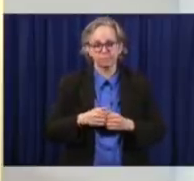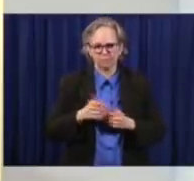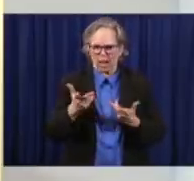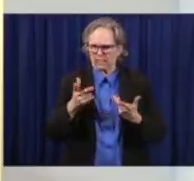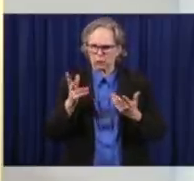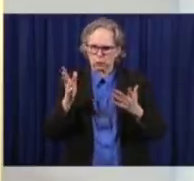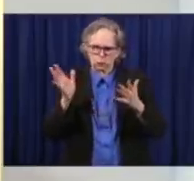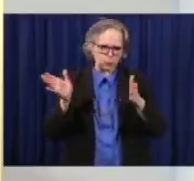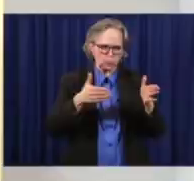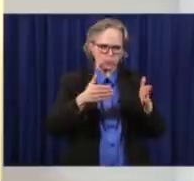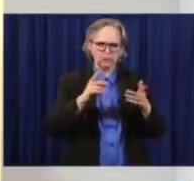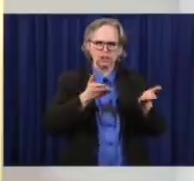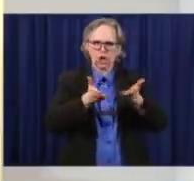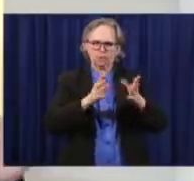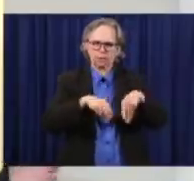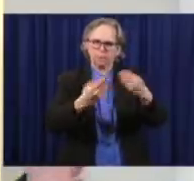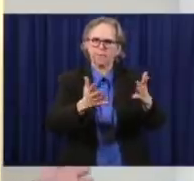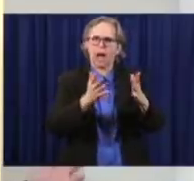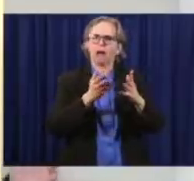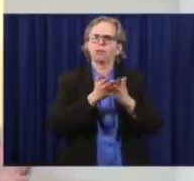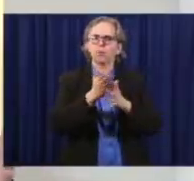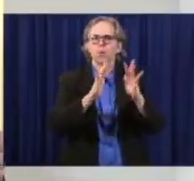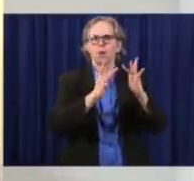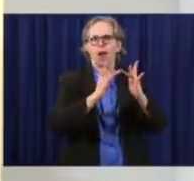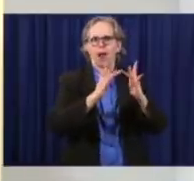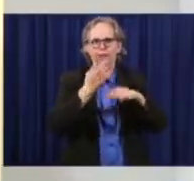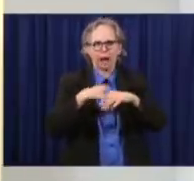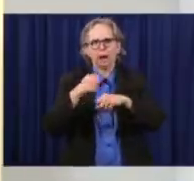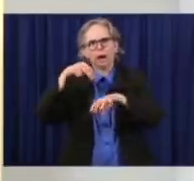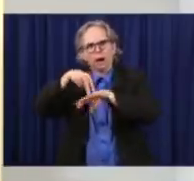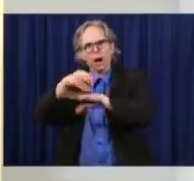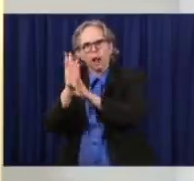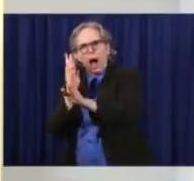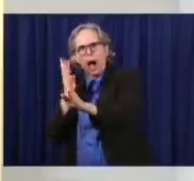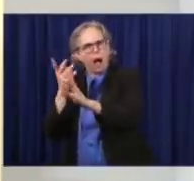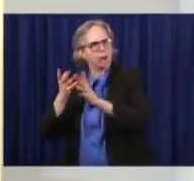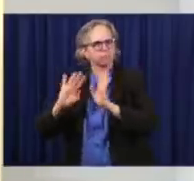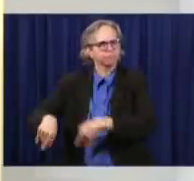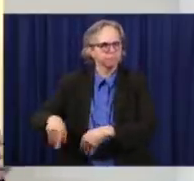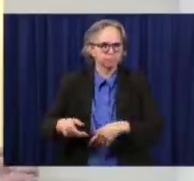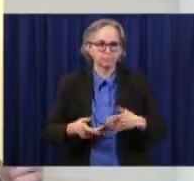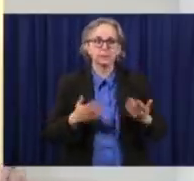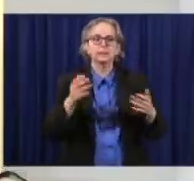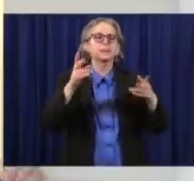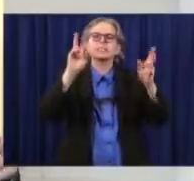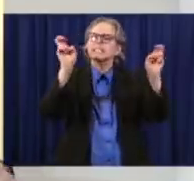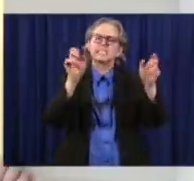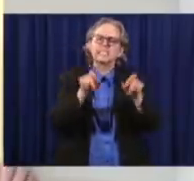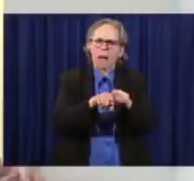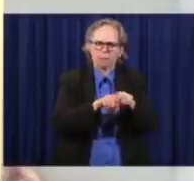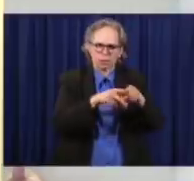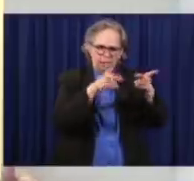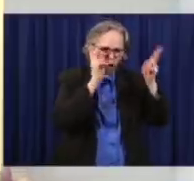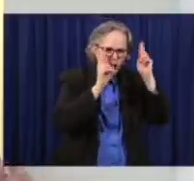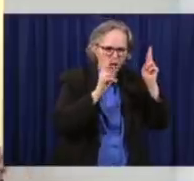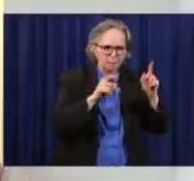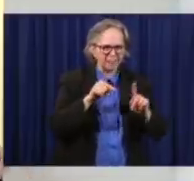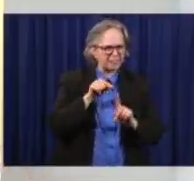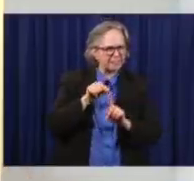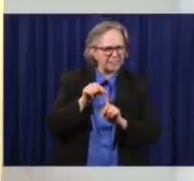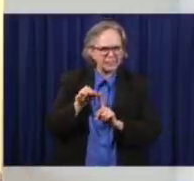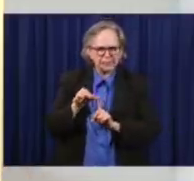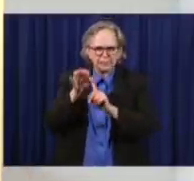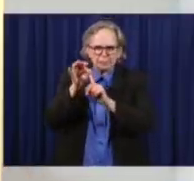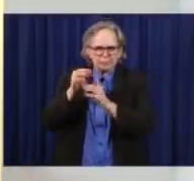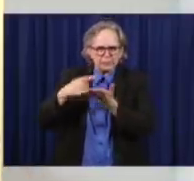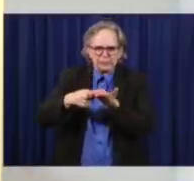the process to deliver more services online, and then like we were doing with hairdressers and other things, this is one of our internal conversations